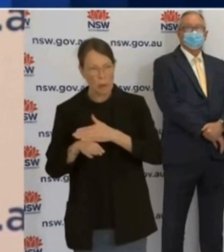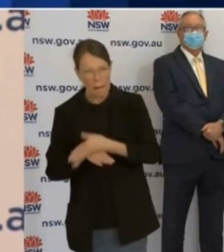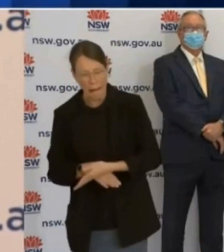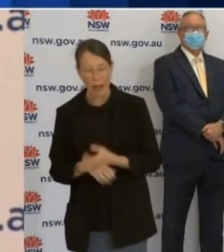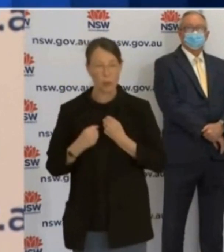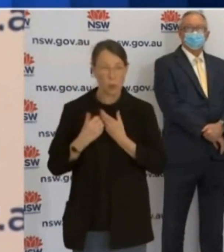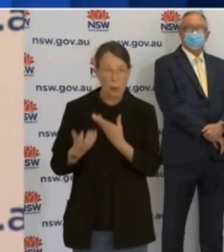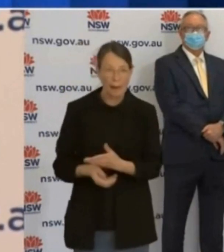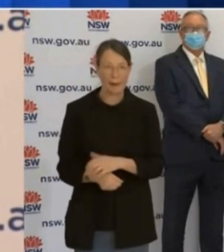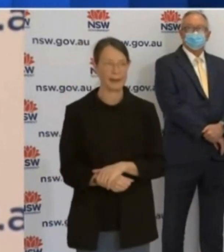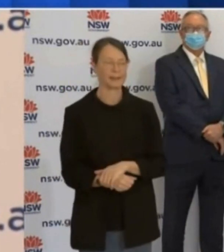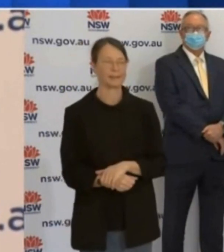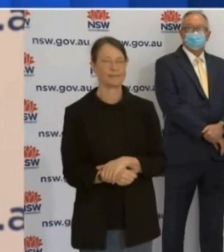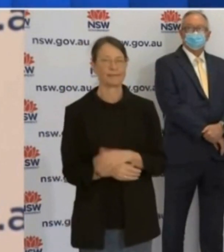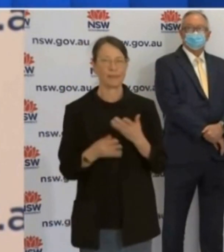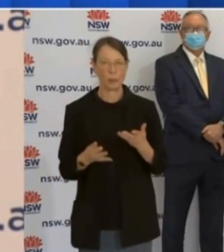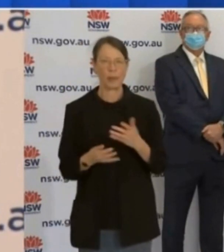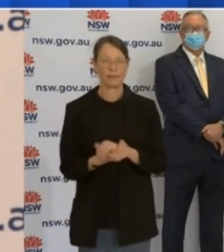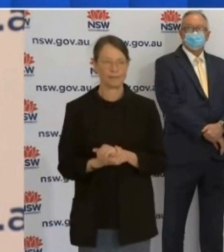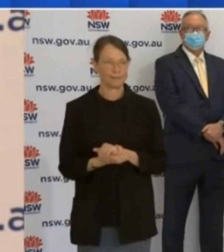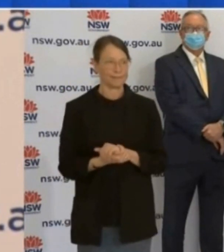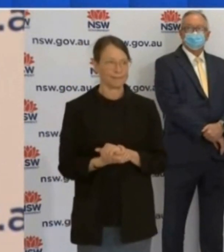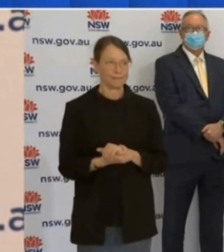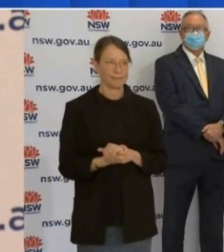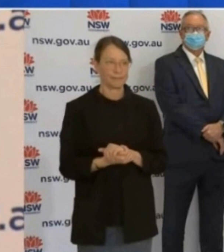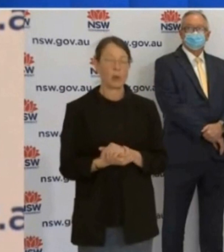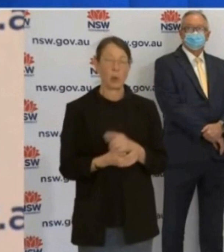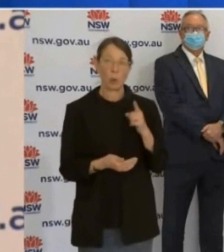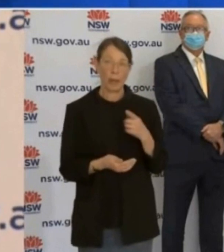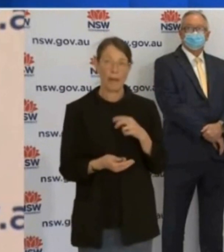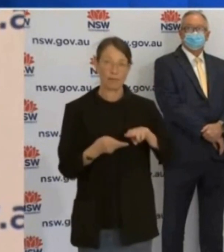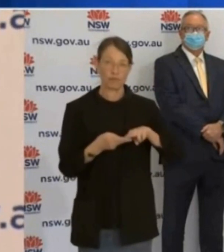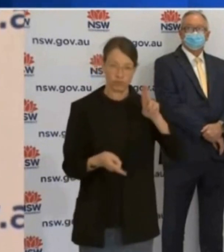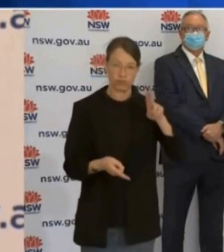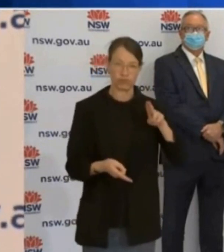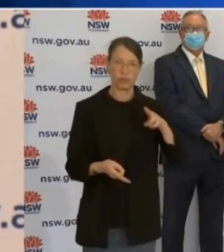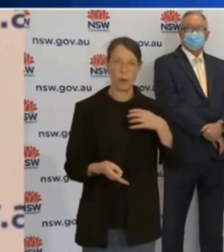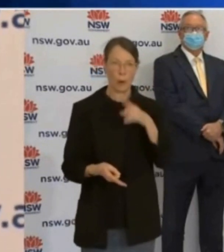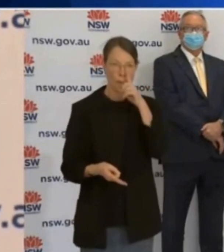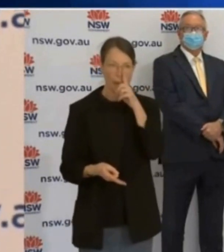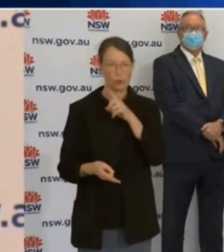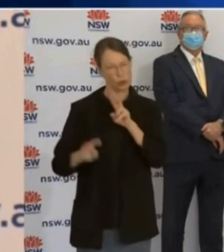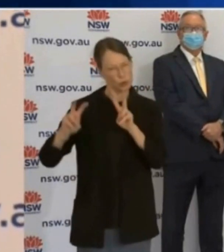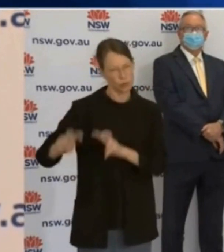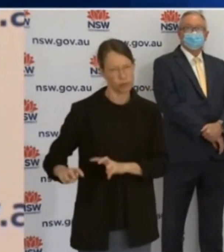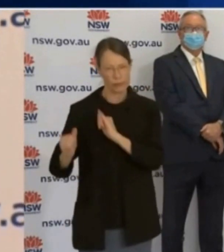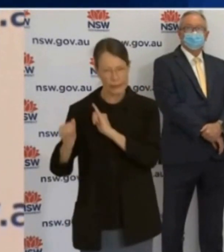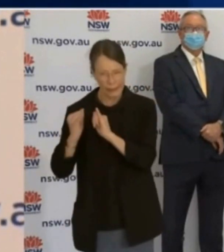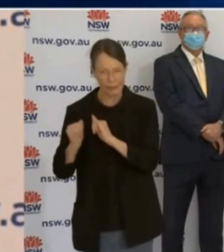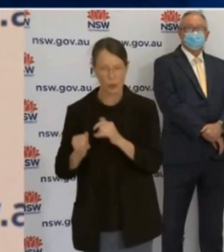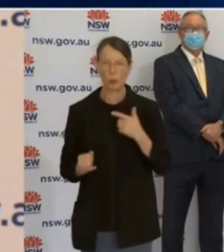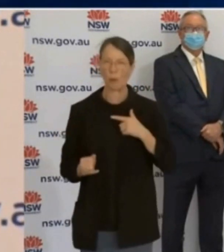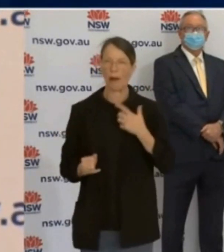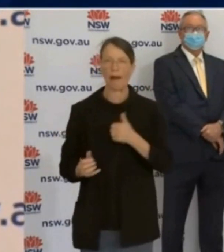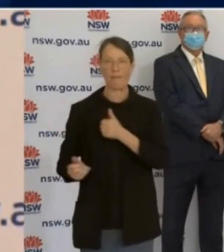tracers. However, we have scaled, and I want to acknowledge the role of Defence in coming forward to help us as well as part of a team